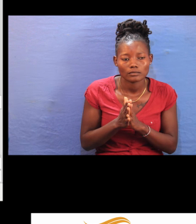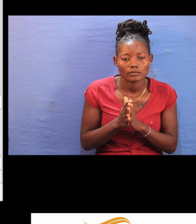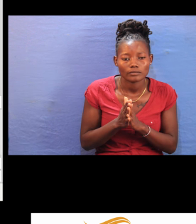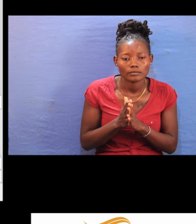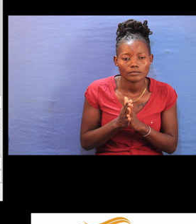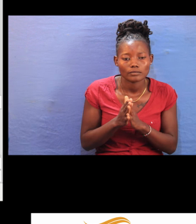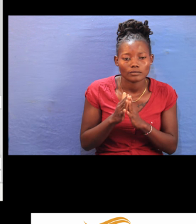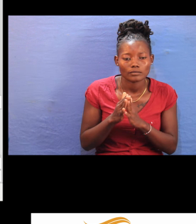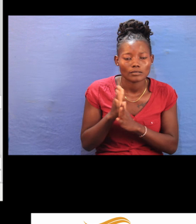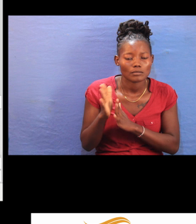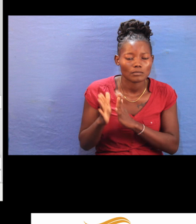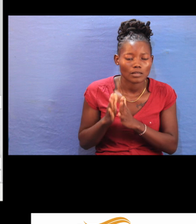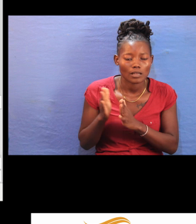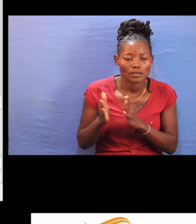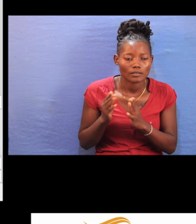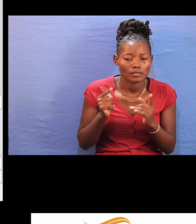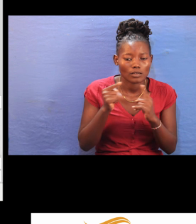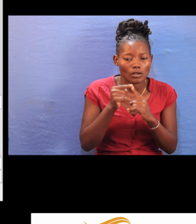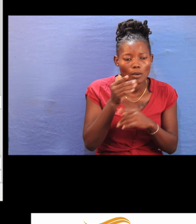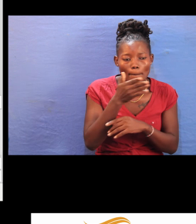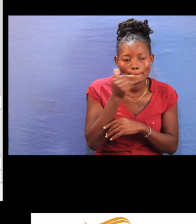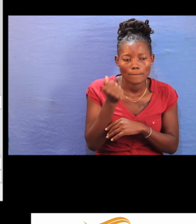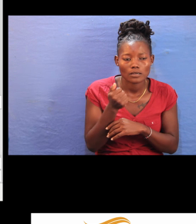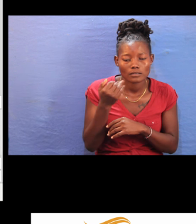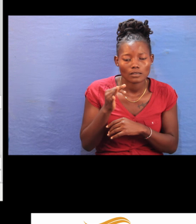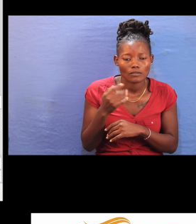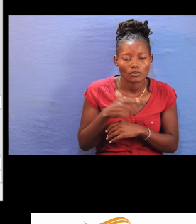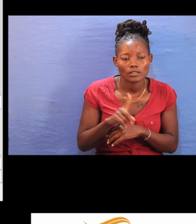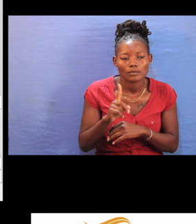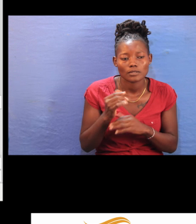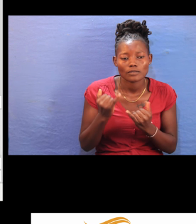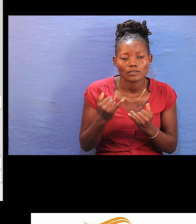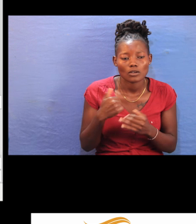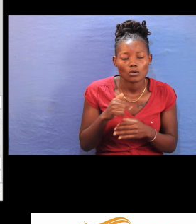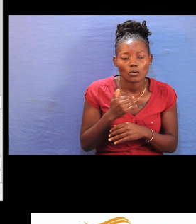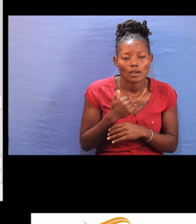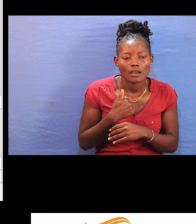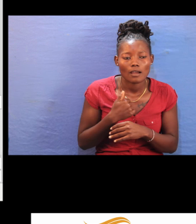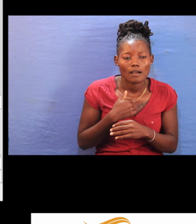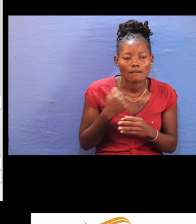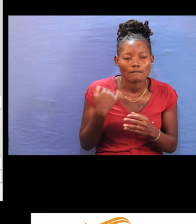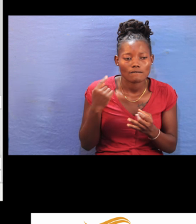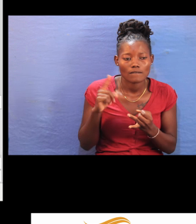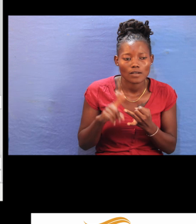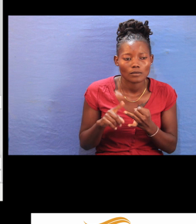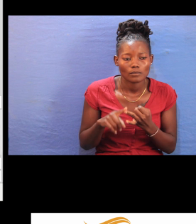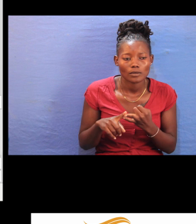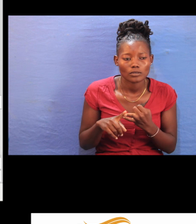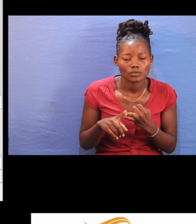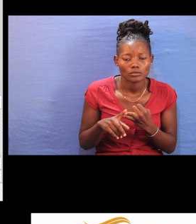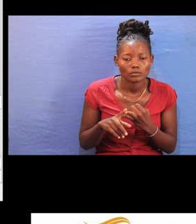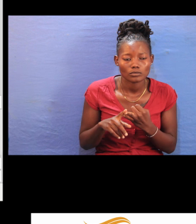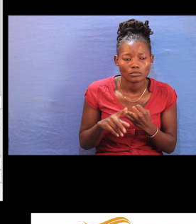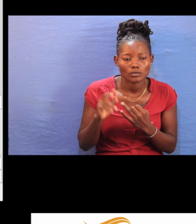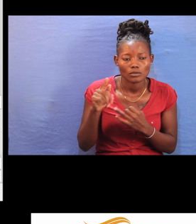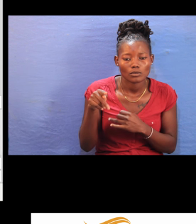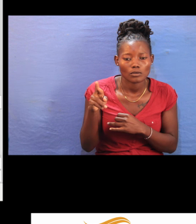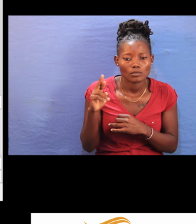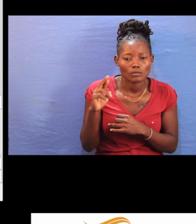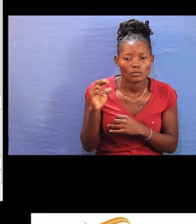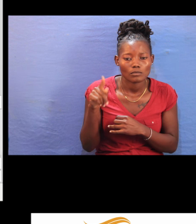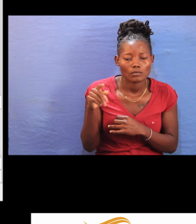to set goals, but also to set goals for themselves. So we have sort of a twofold purpose here.